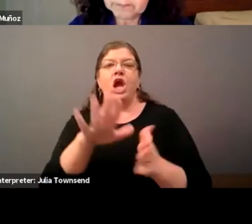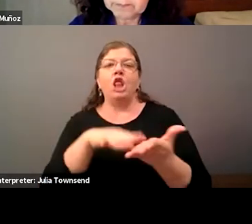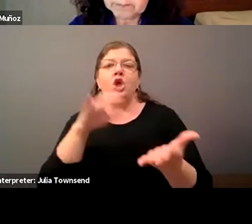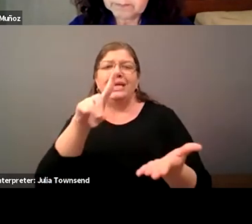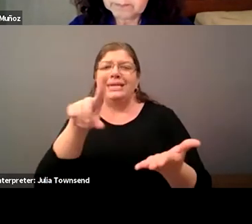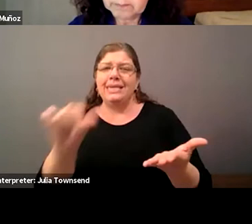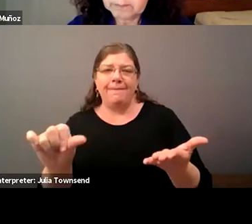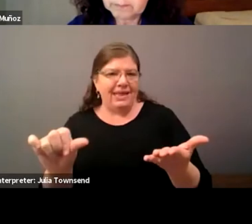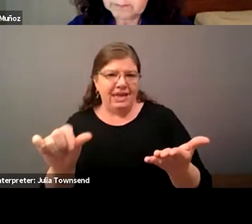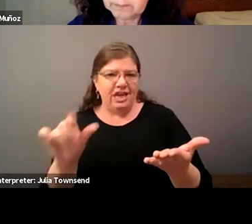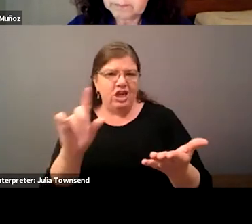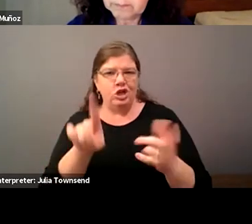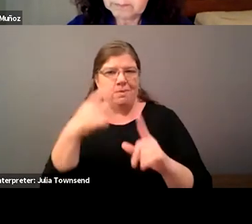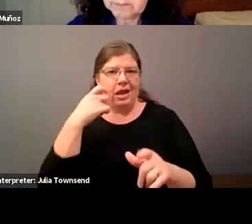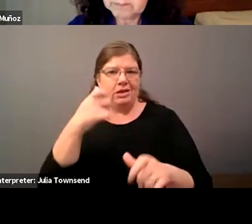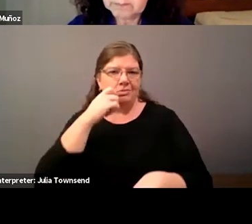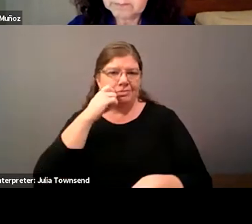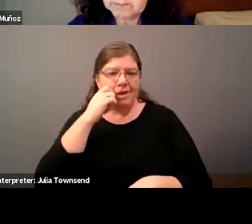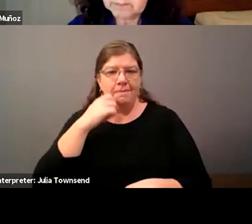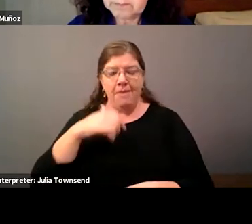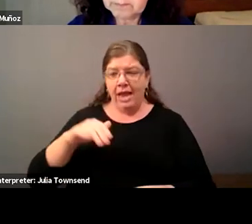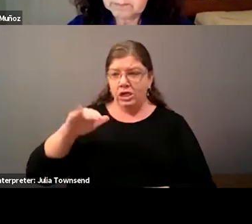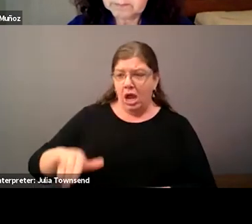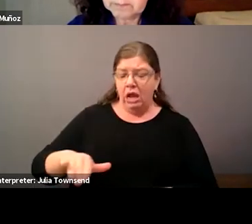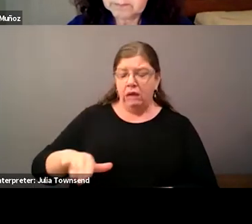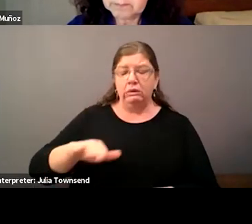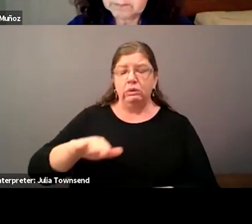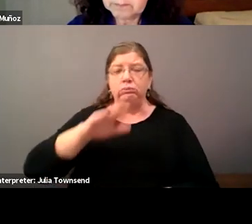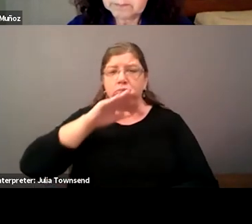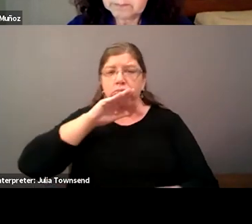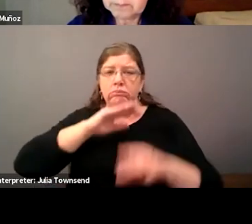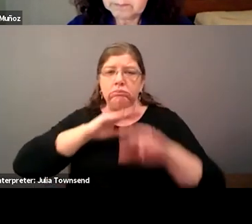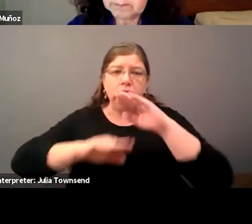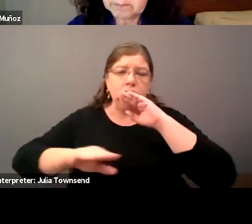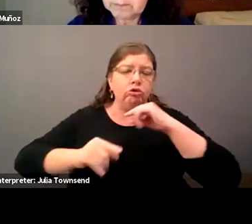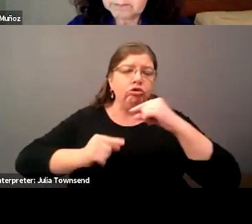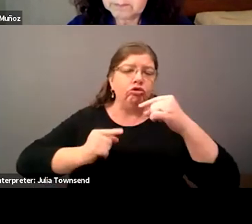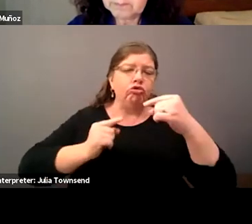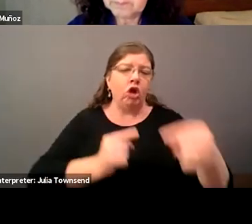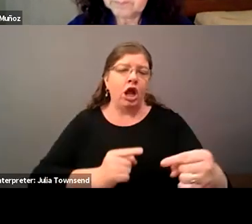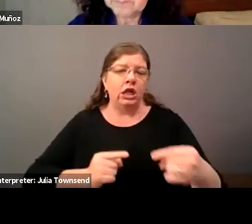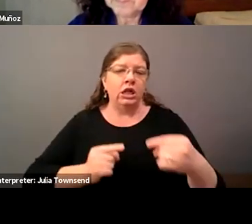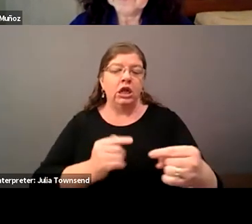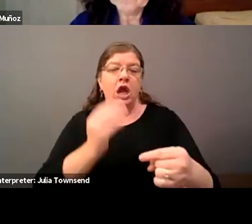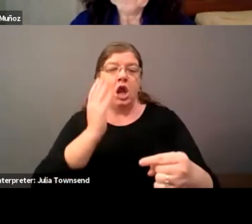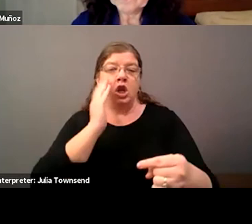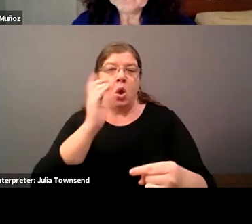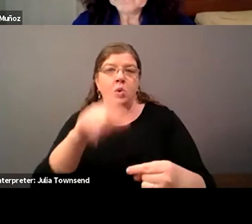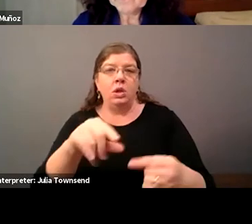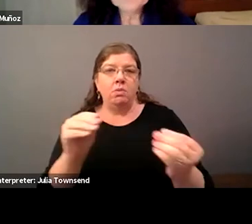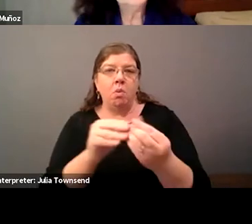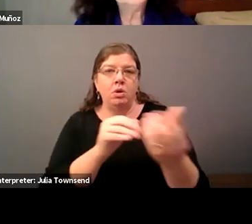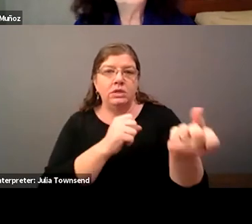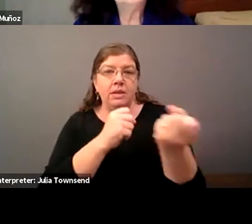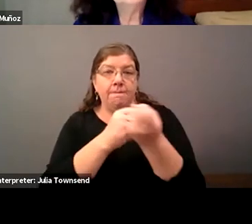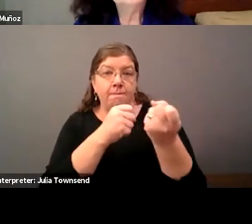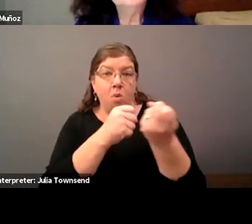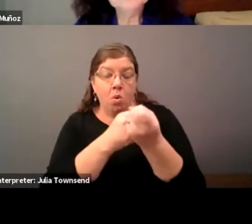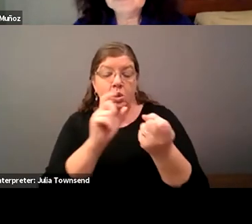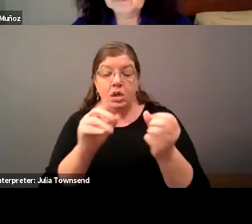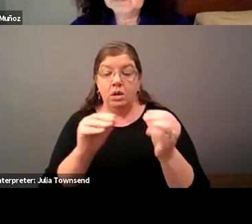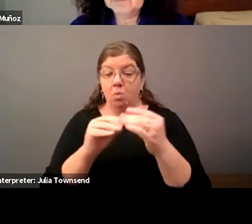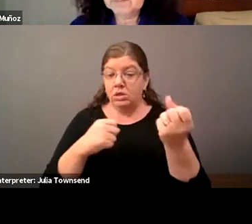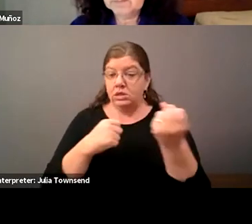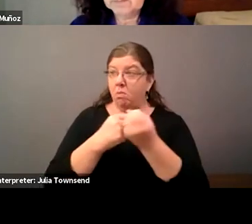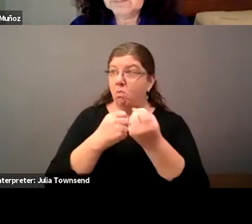child is really struggling and i know that we need more support we need more support from